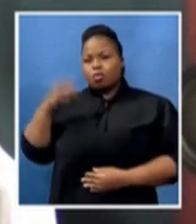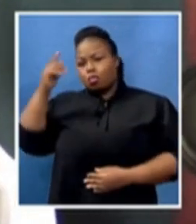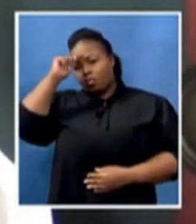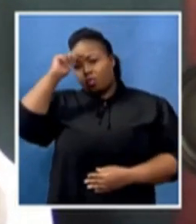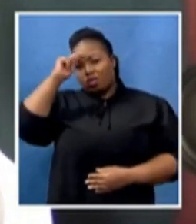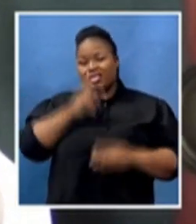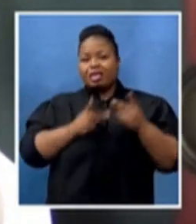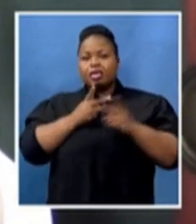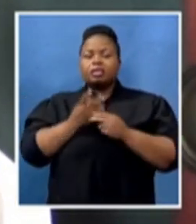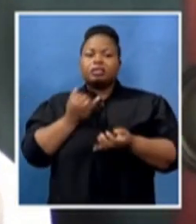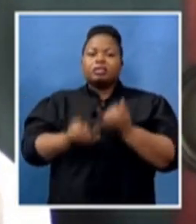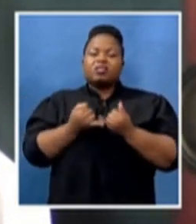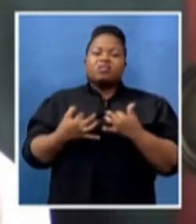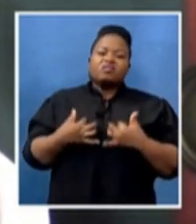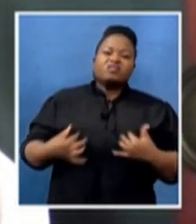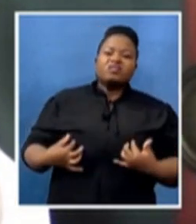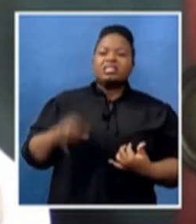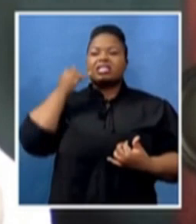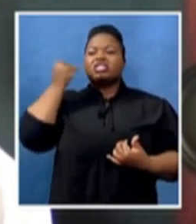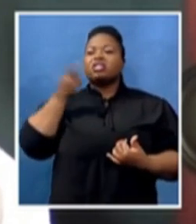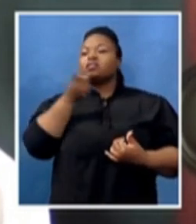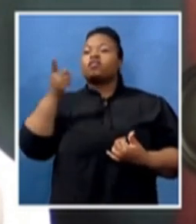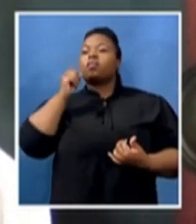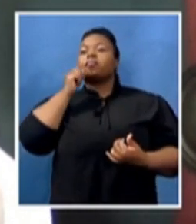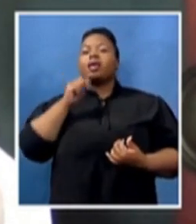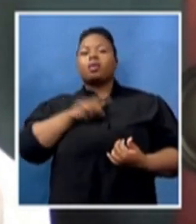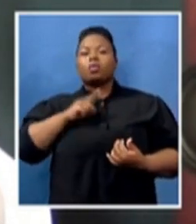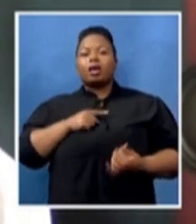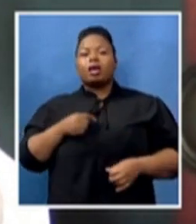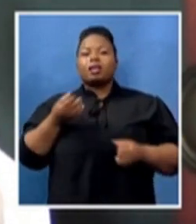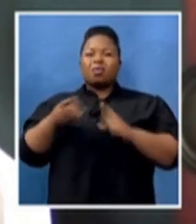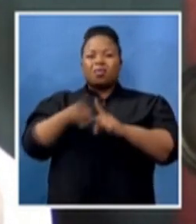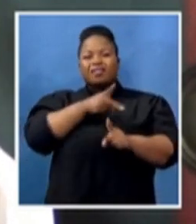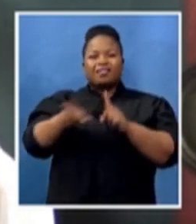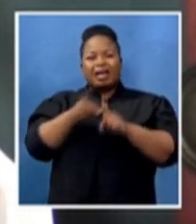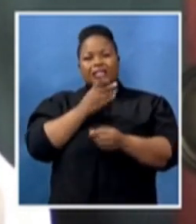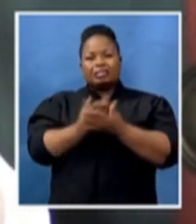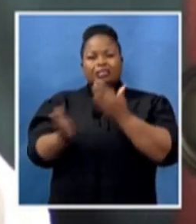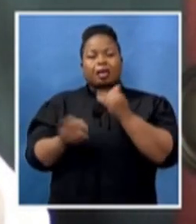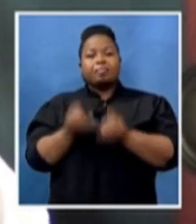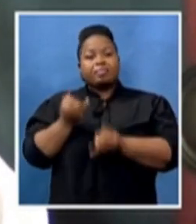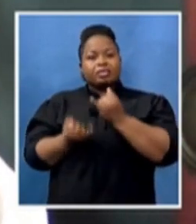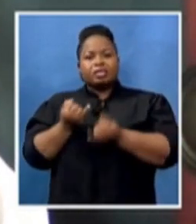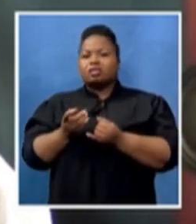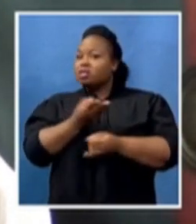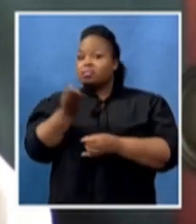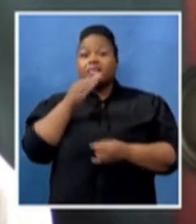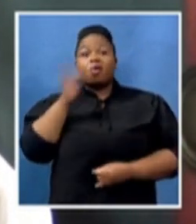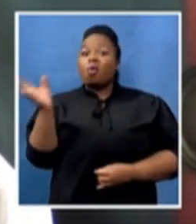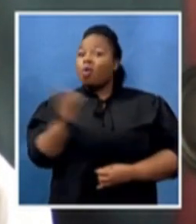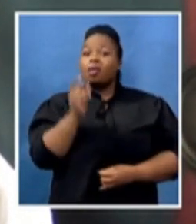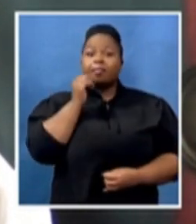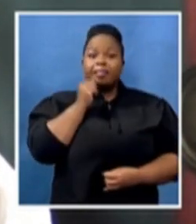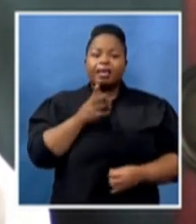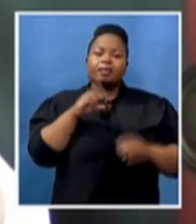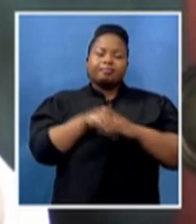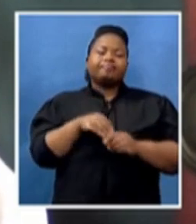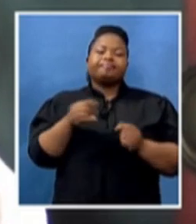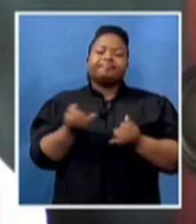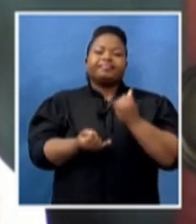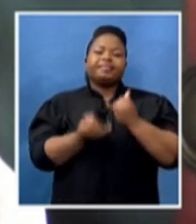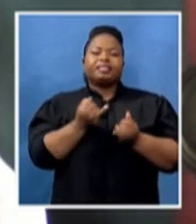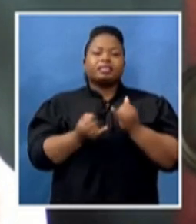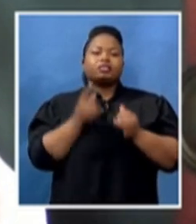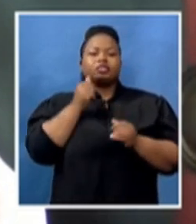men, contributing to sexual violence. Not all men engage in gender-based violence. The question then